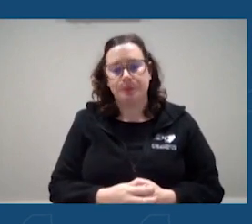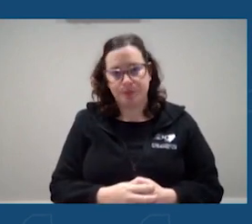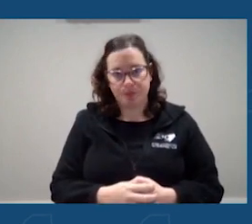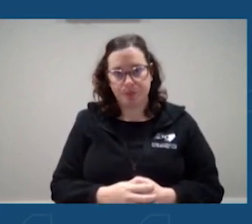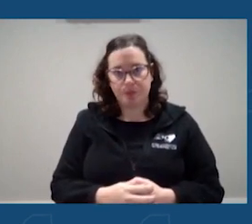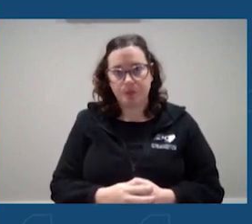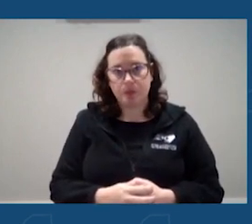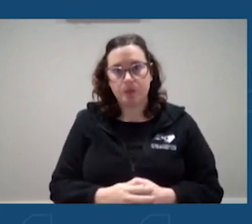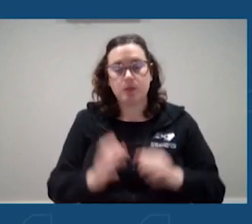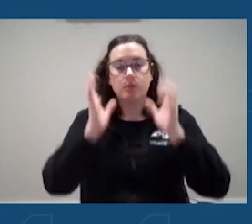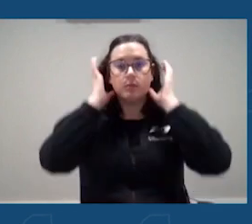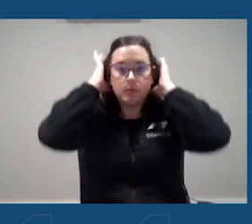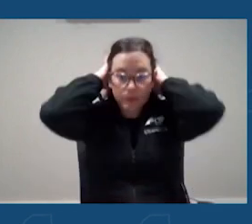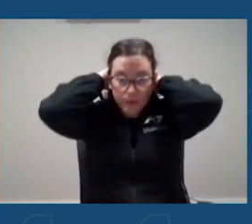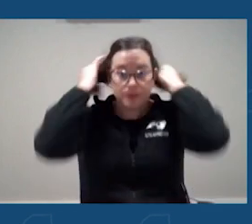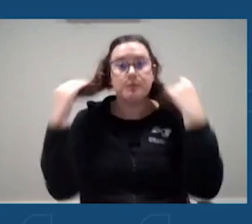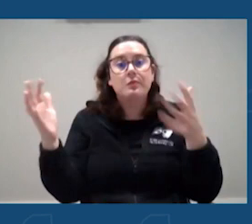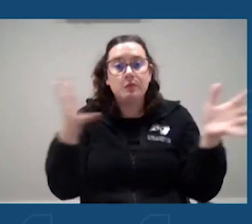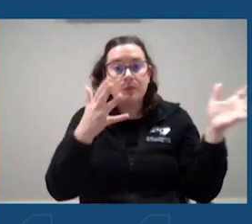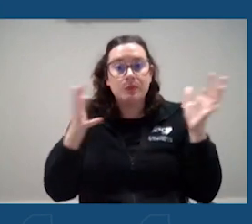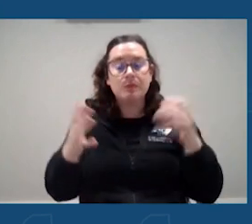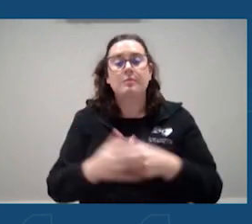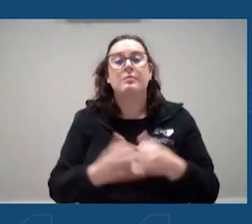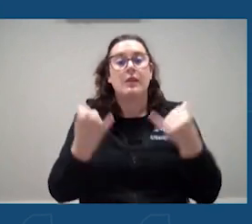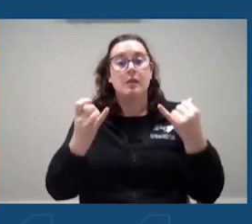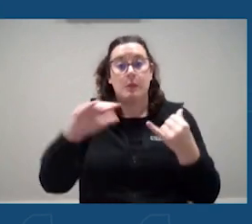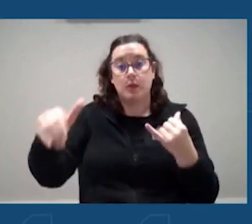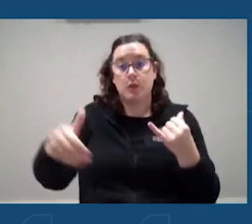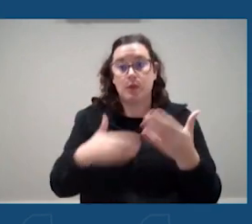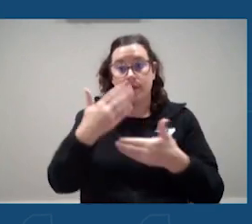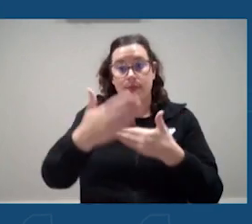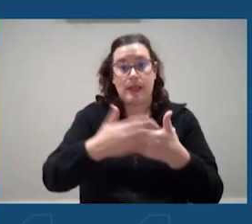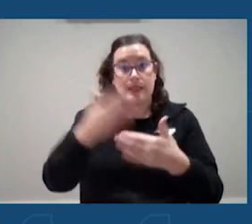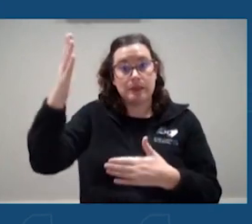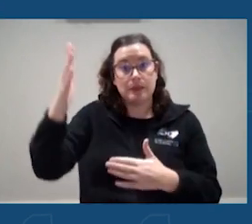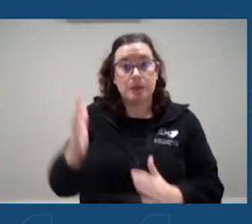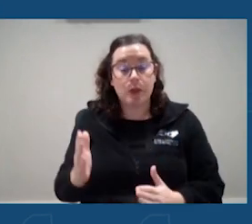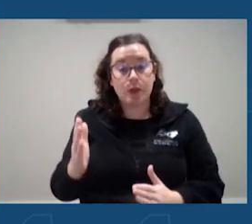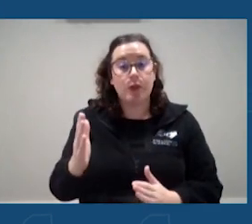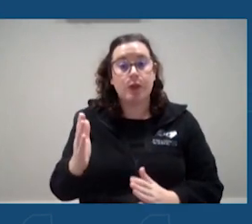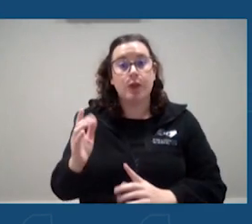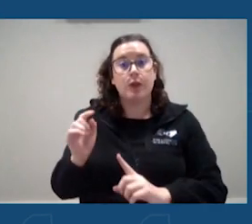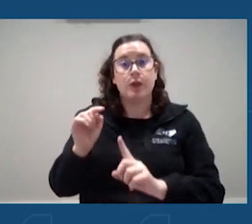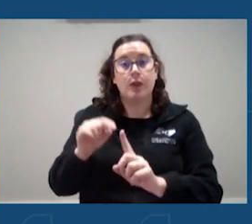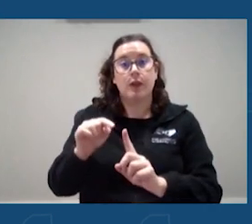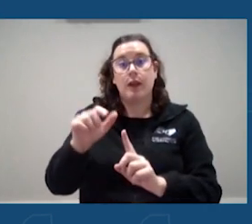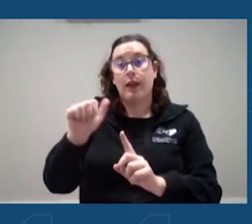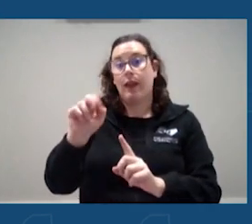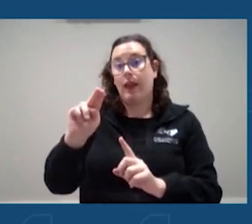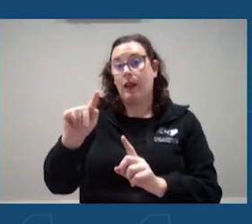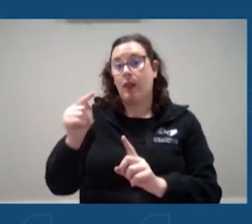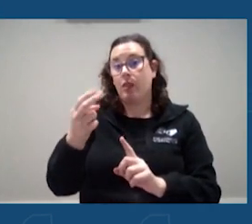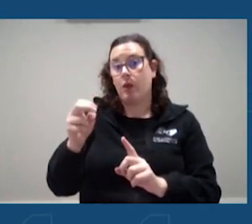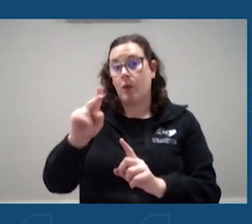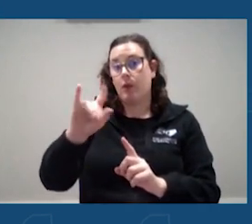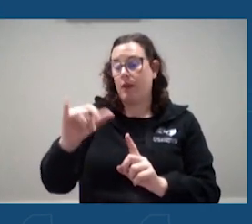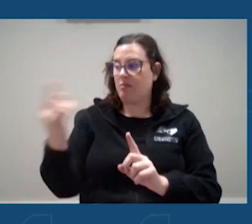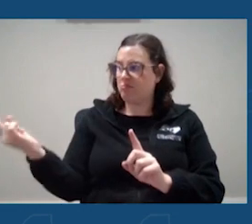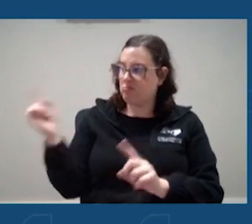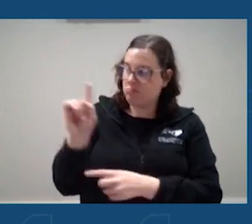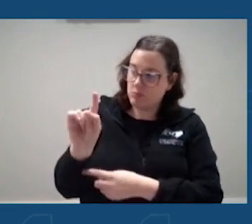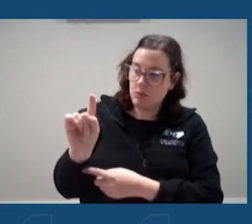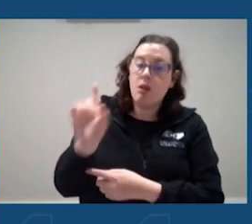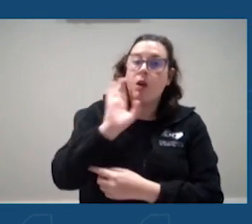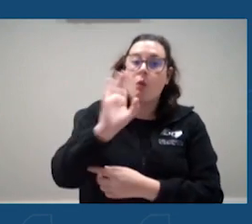And with that, let me introduce our next speaker, who is Anthony. I want to bring you up to talk about the program